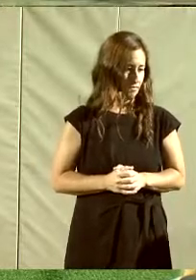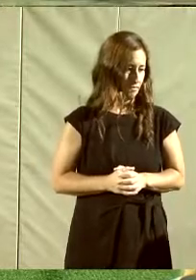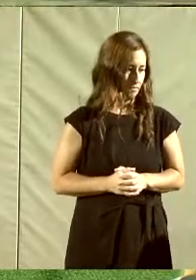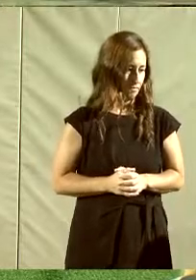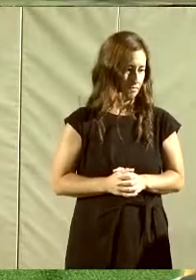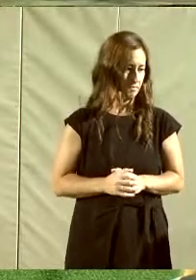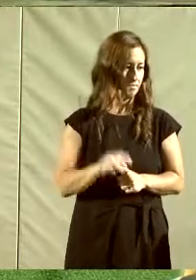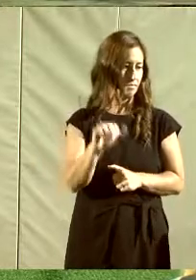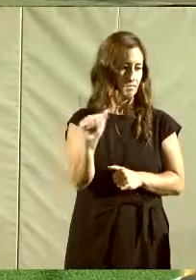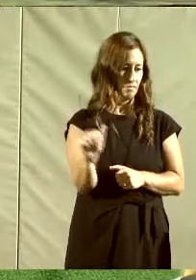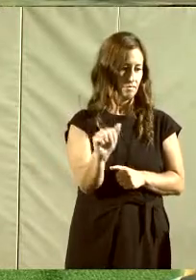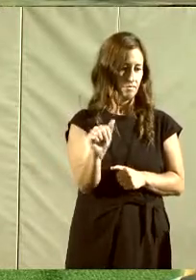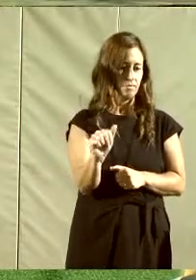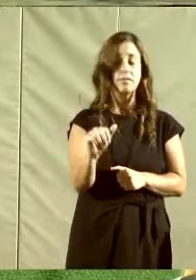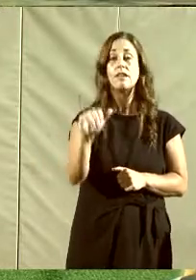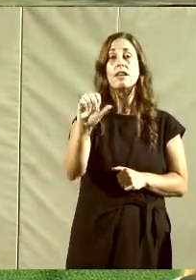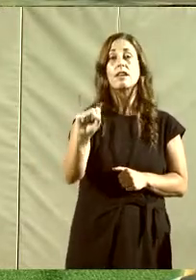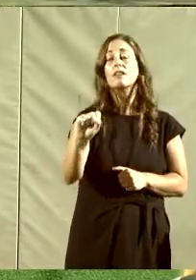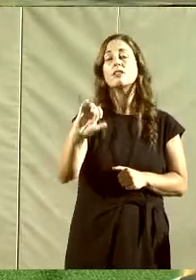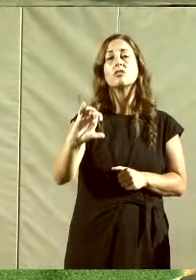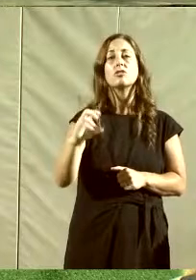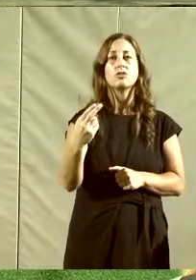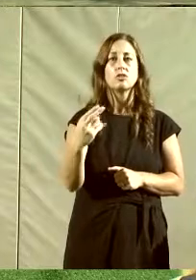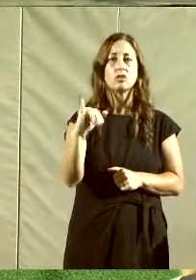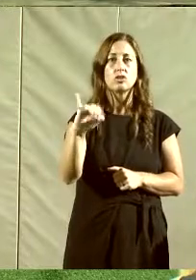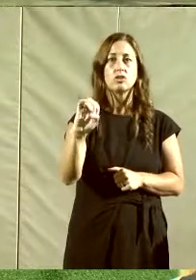Elena Renee Sheeler.